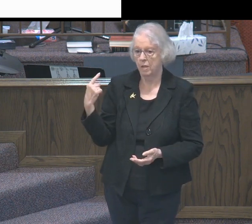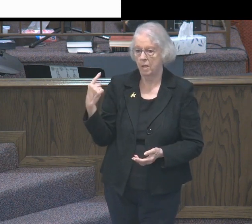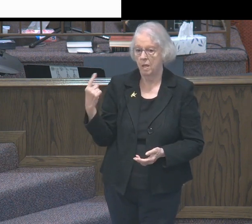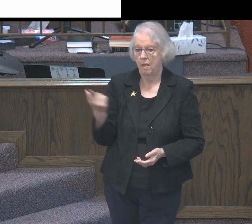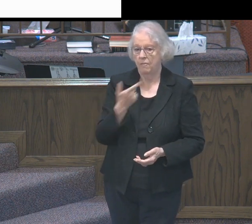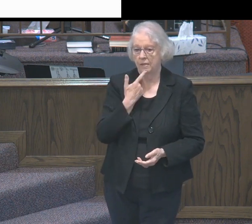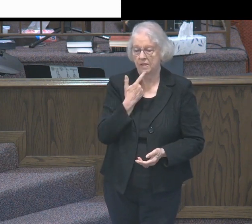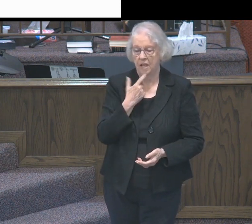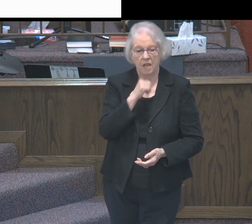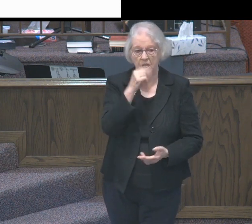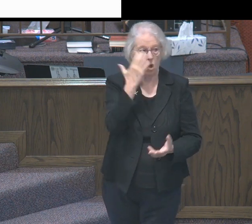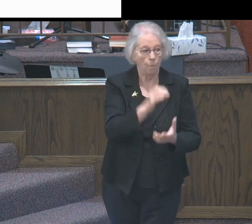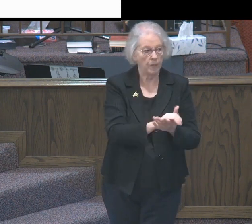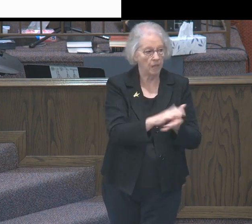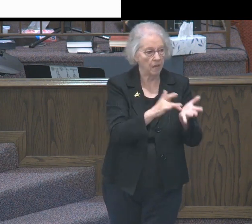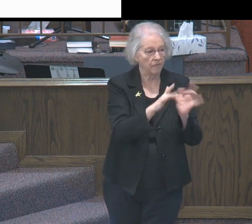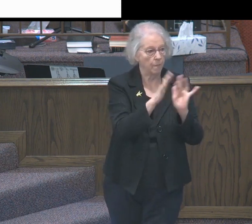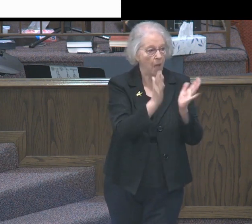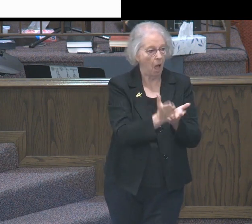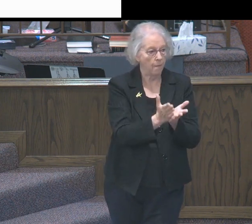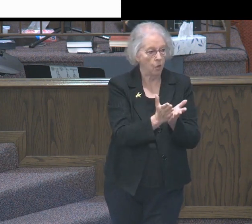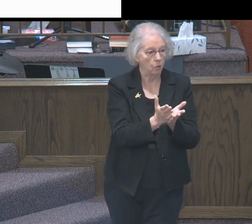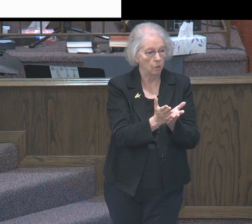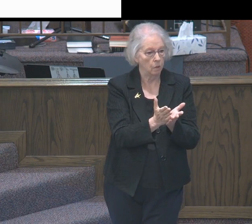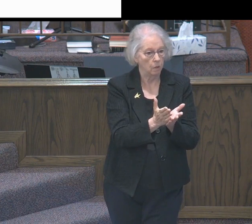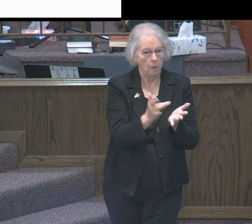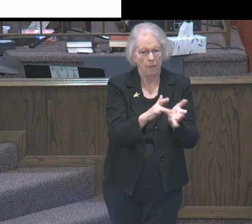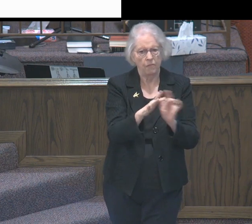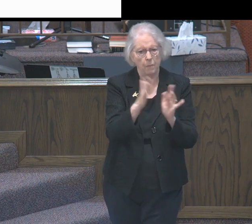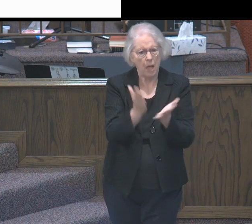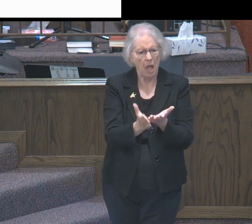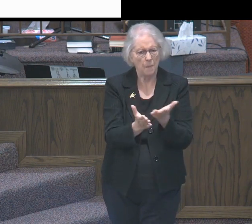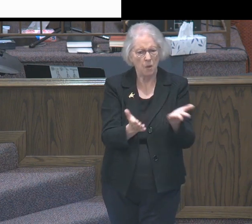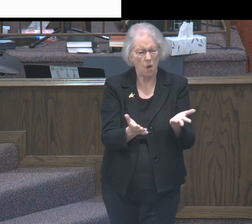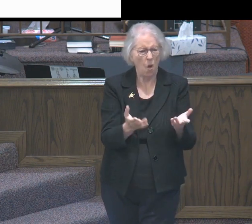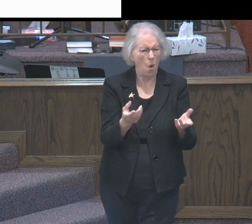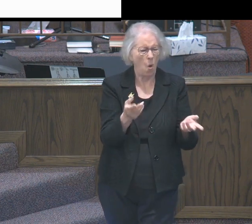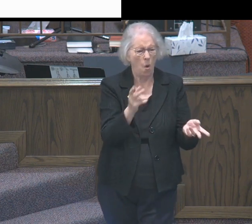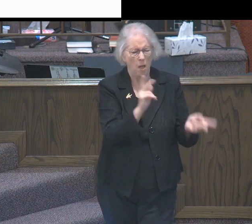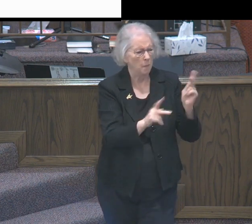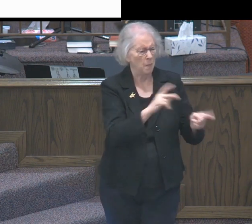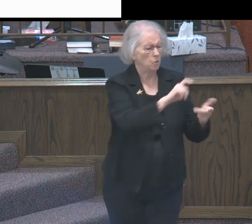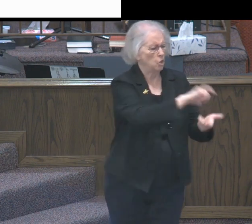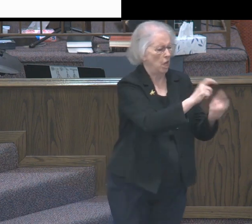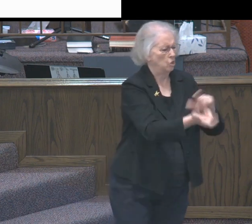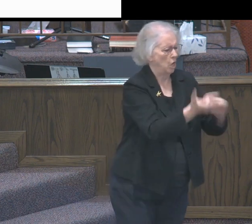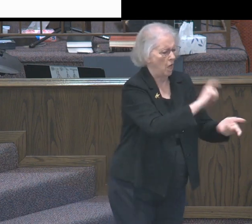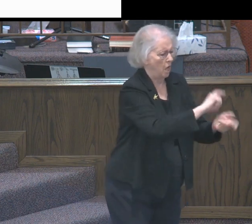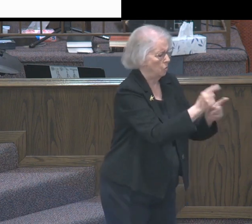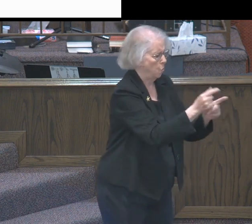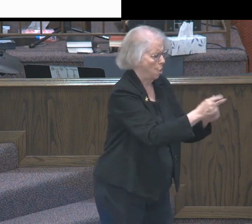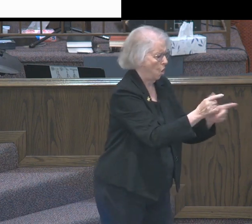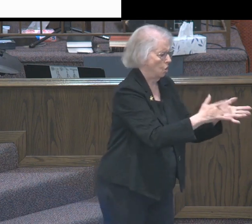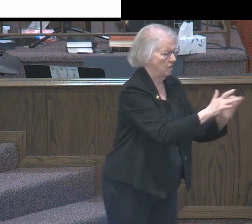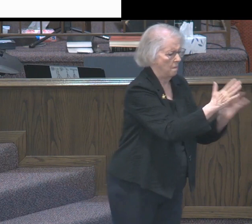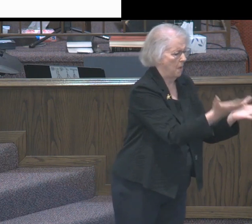The purity of God's word and the authority of God's word. I should defend the authority of God's word.